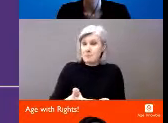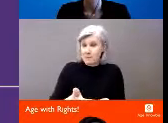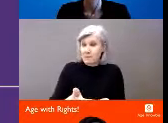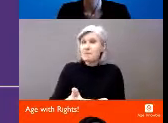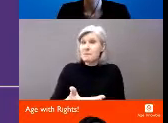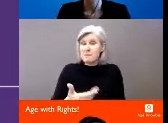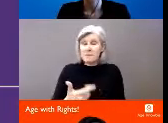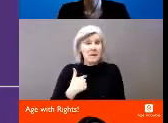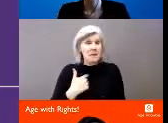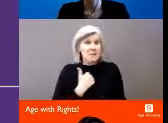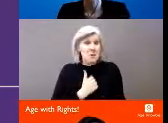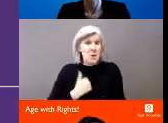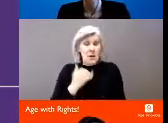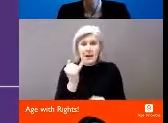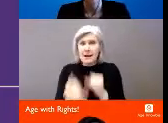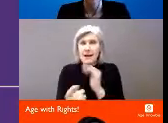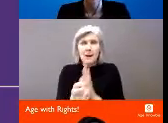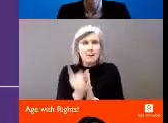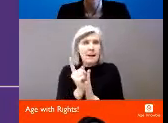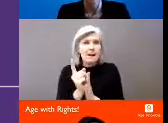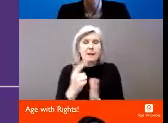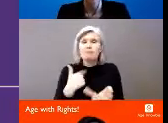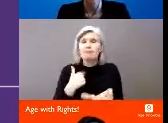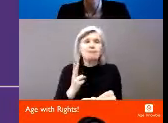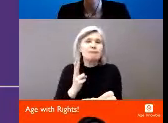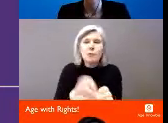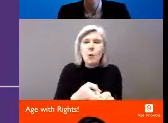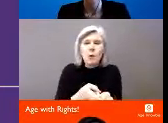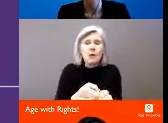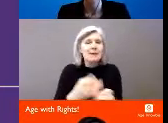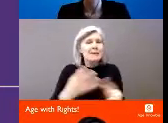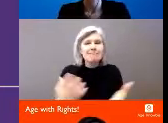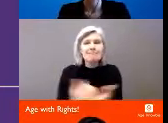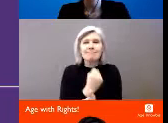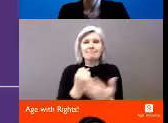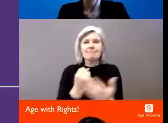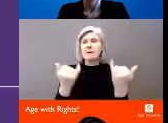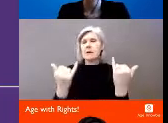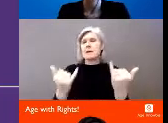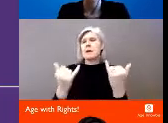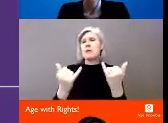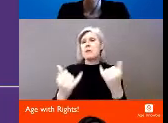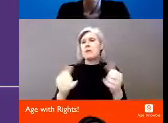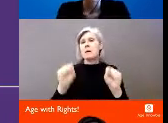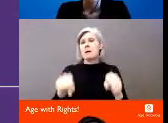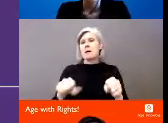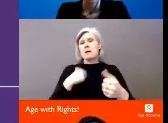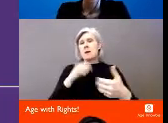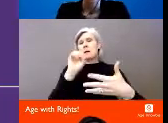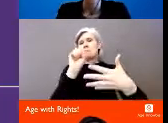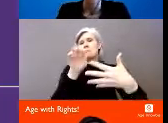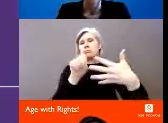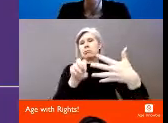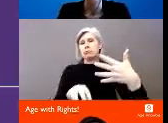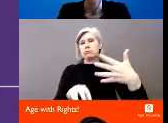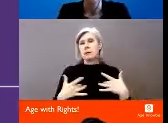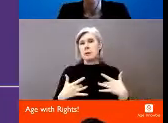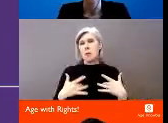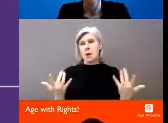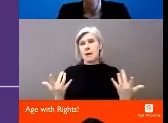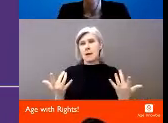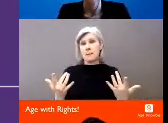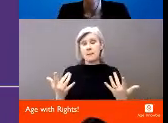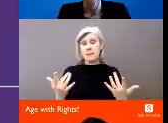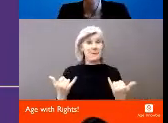but it's really a wonderful opportunity for us to share the first UN